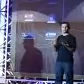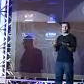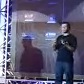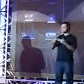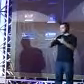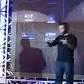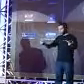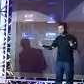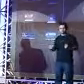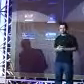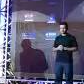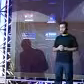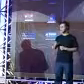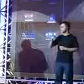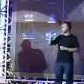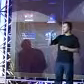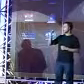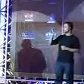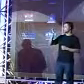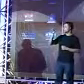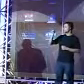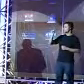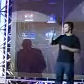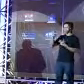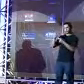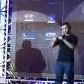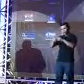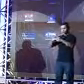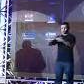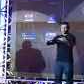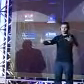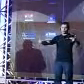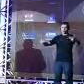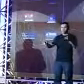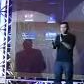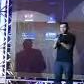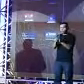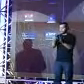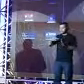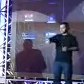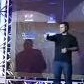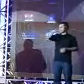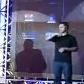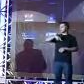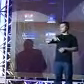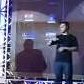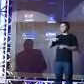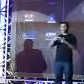And they are necessary for the global core to survive.